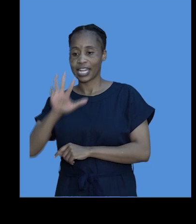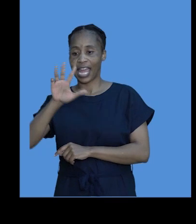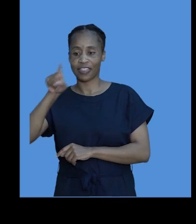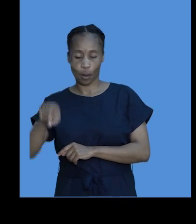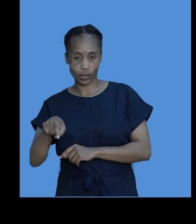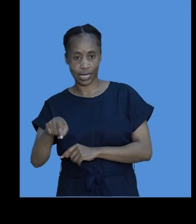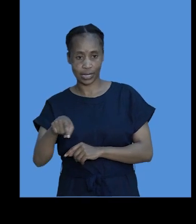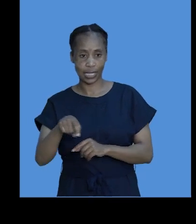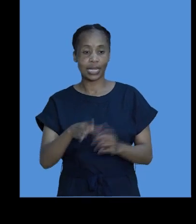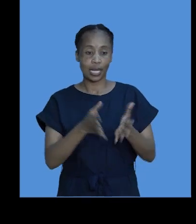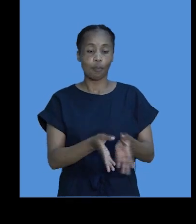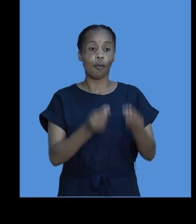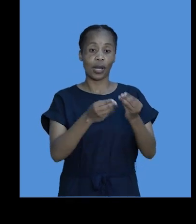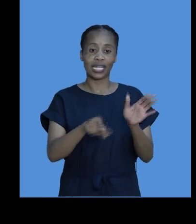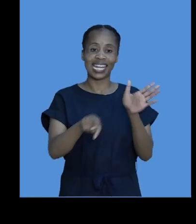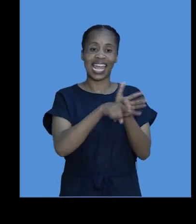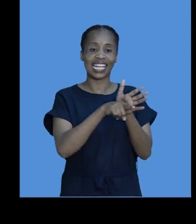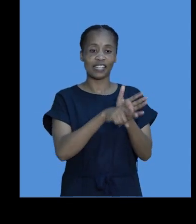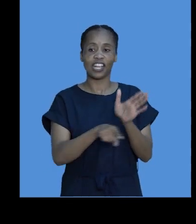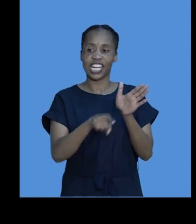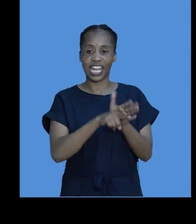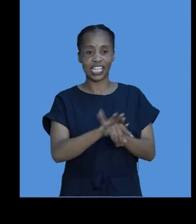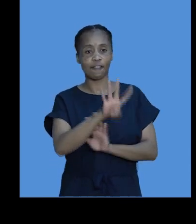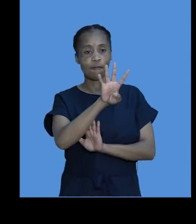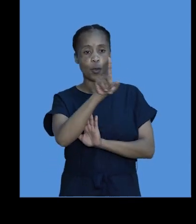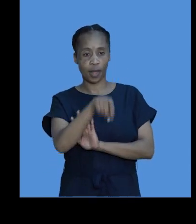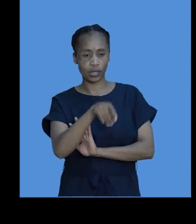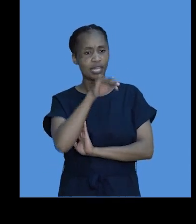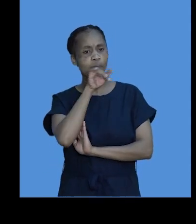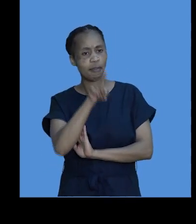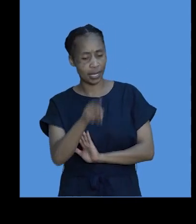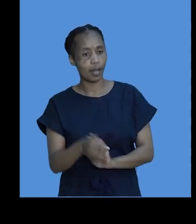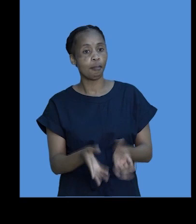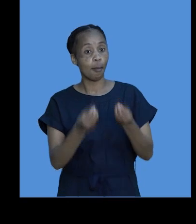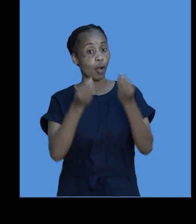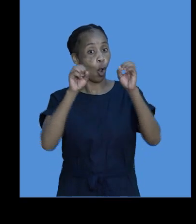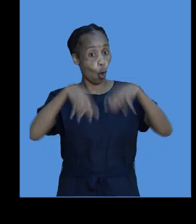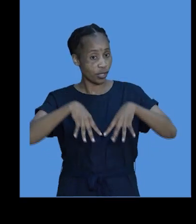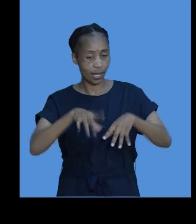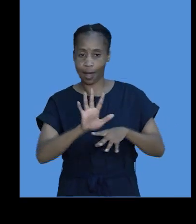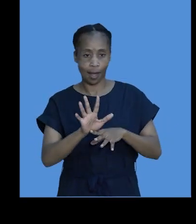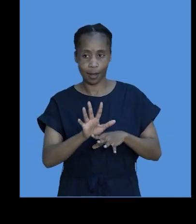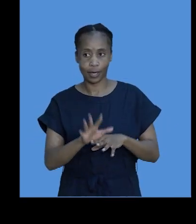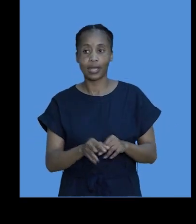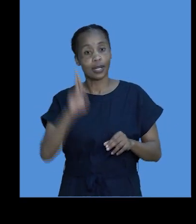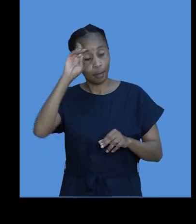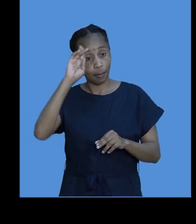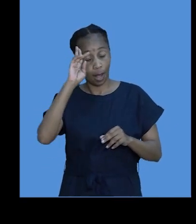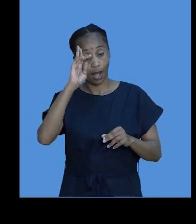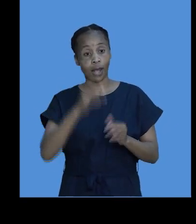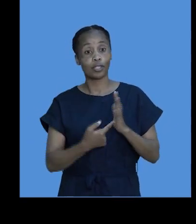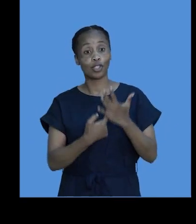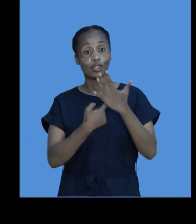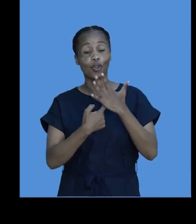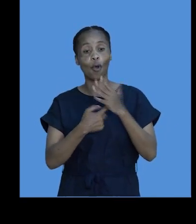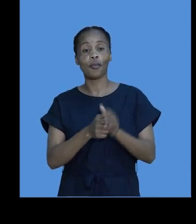minus 9,000, and you are going to get a negative there. The negative denotes that you are getting a loss there. So remember,